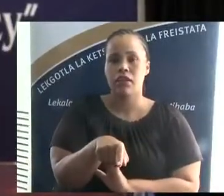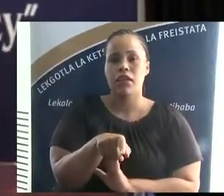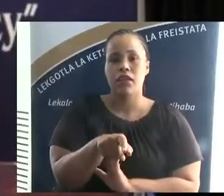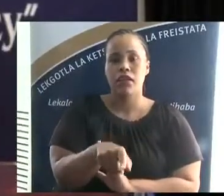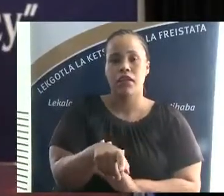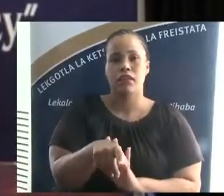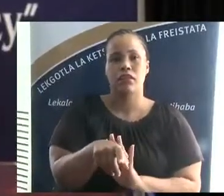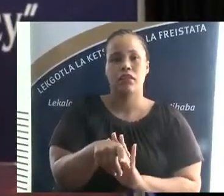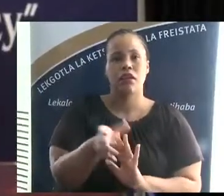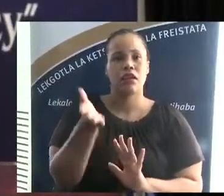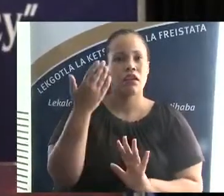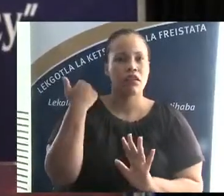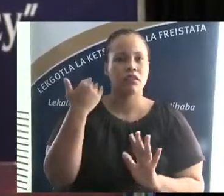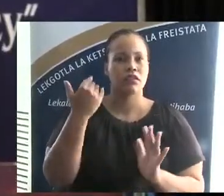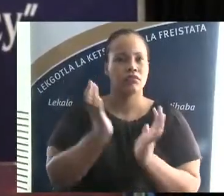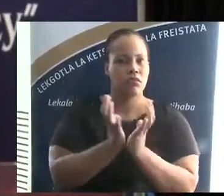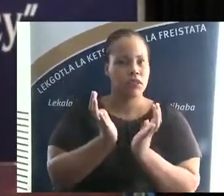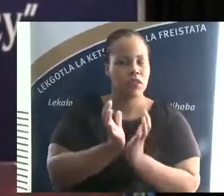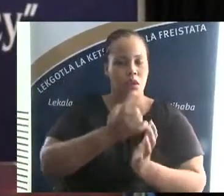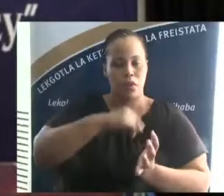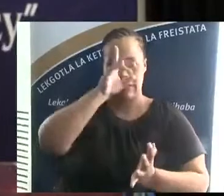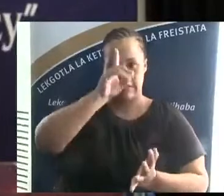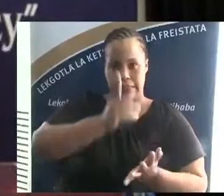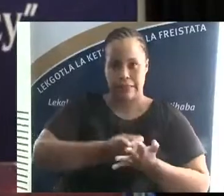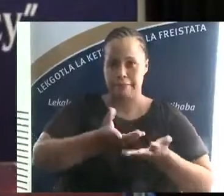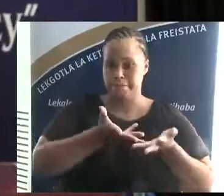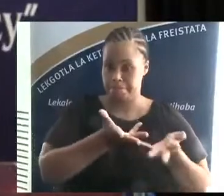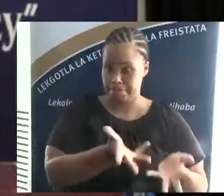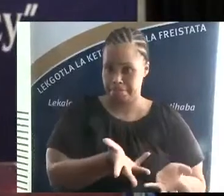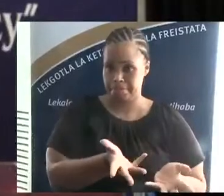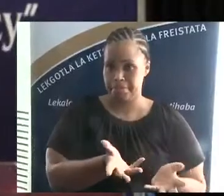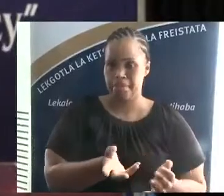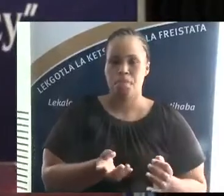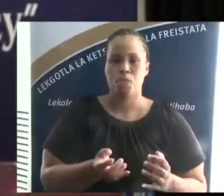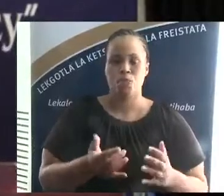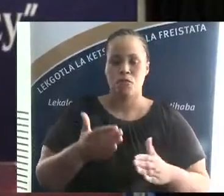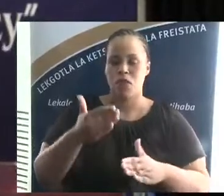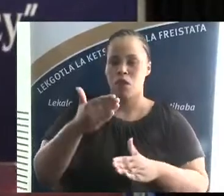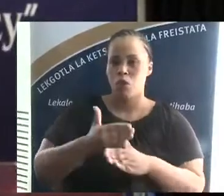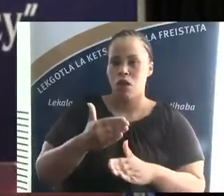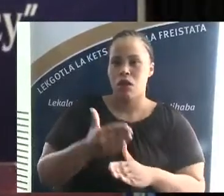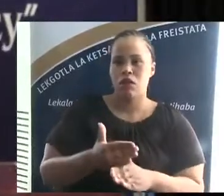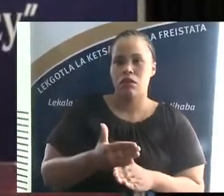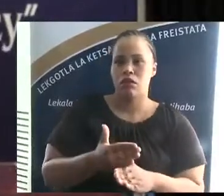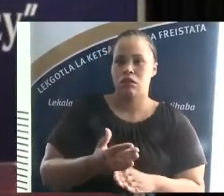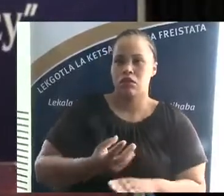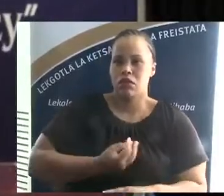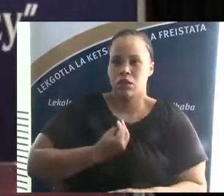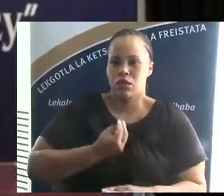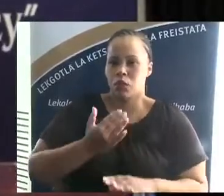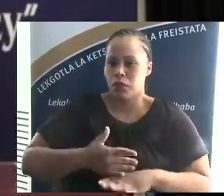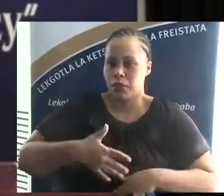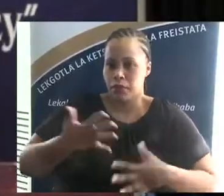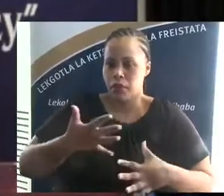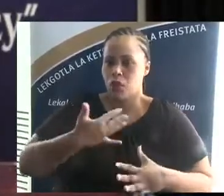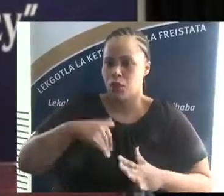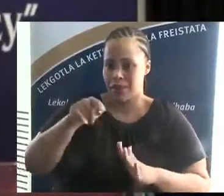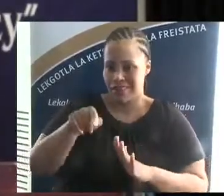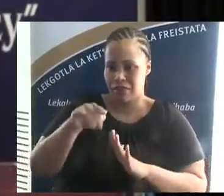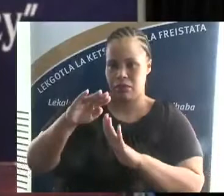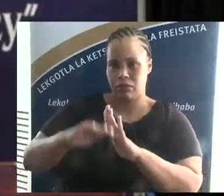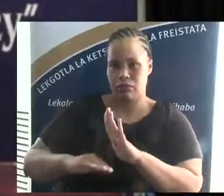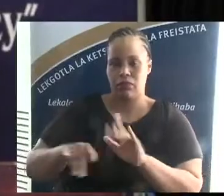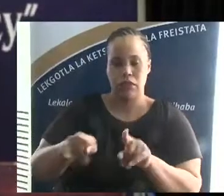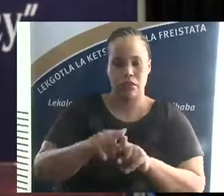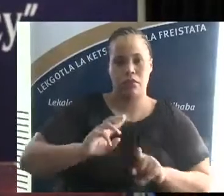decisions during our budget lekhotla. We must reduce unemployment, especially amongst young people in this province and